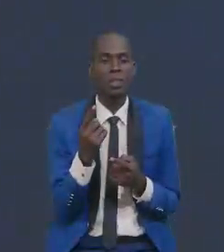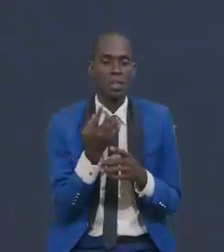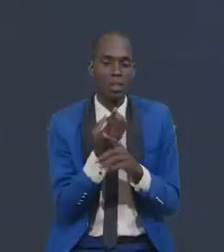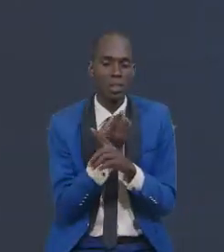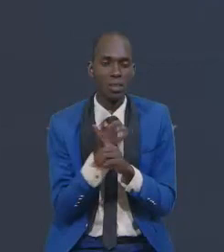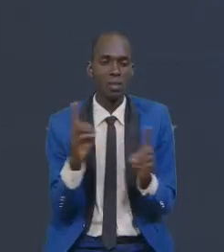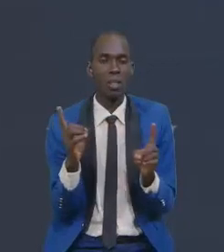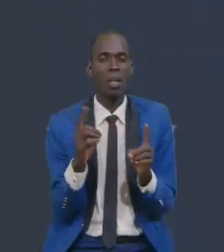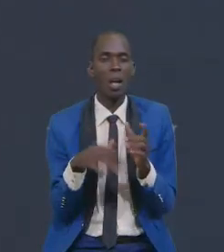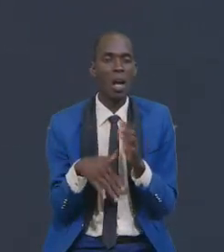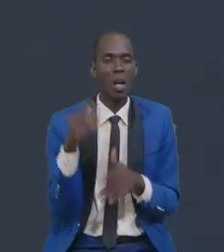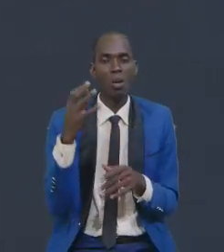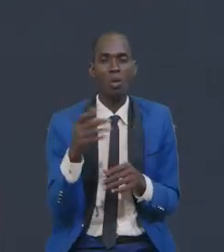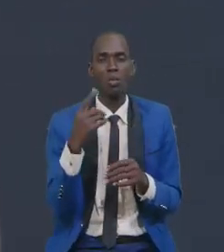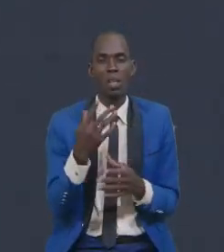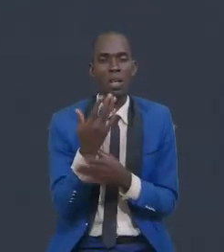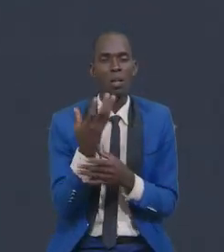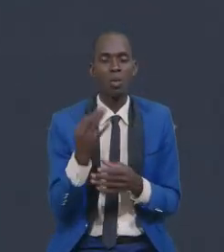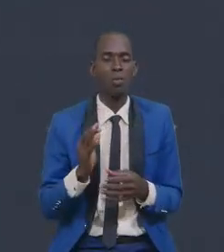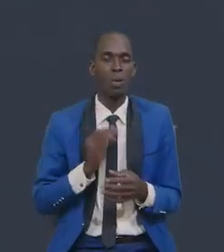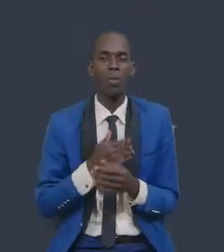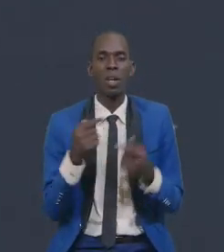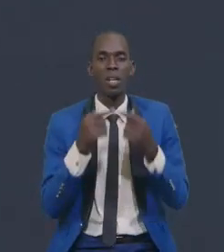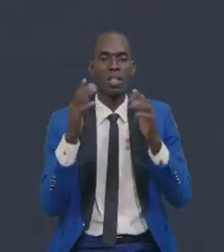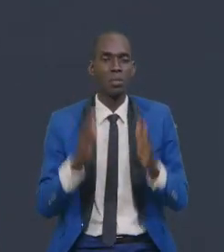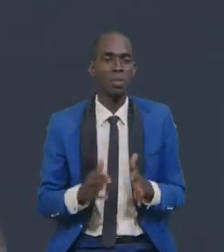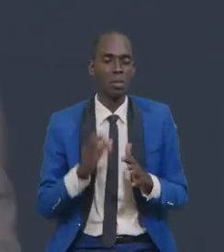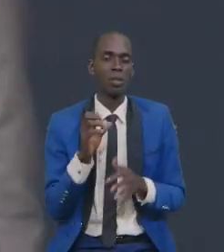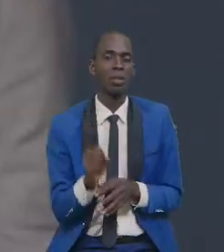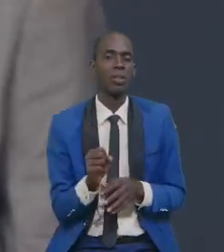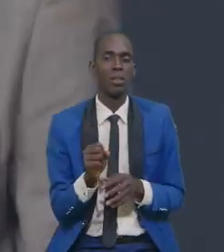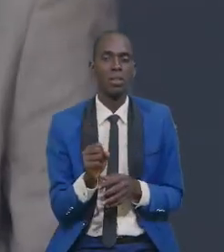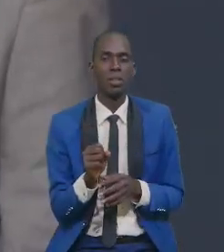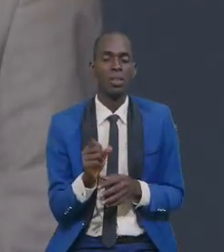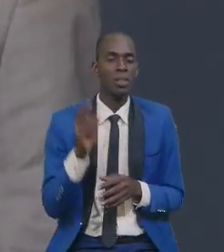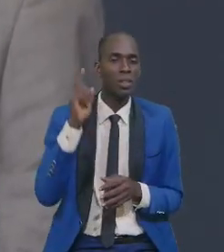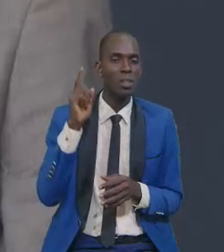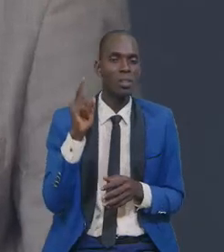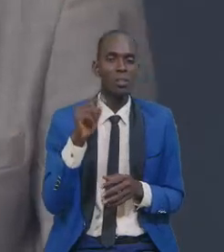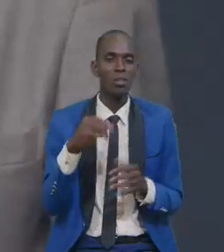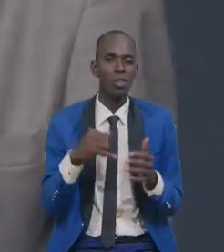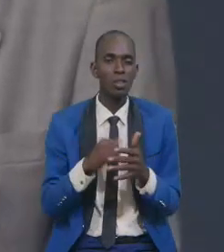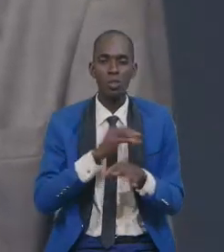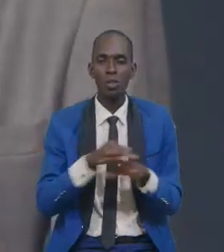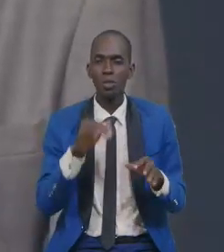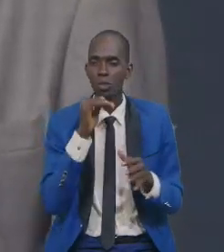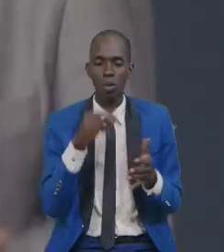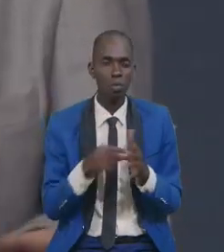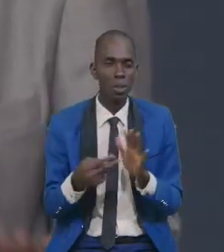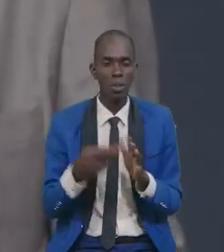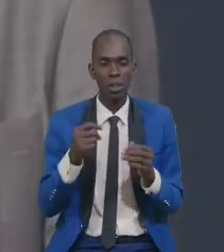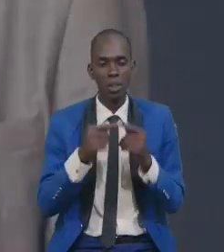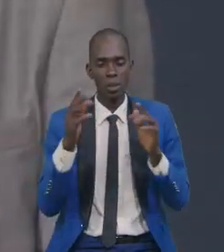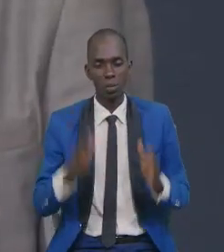the hands of our enemies. It doesn't mean that the enemies died. No,